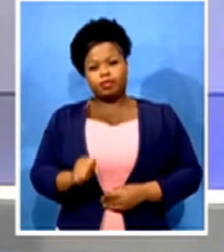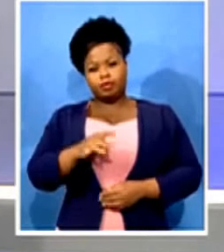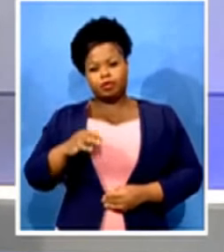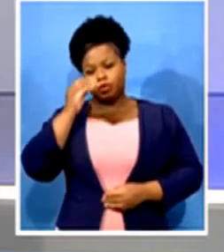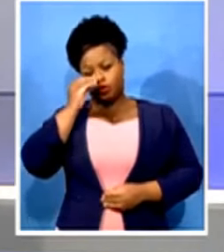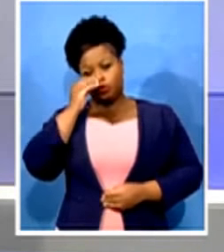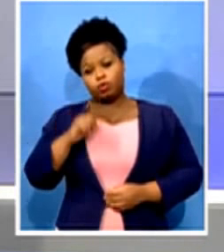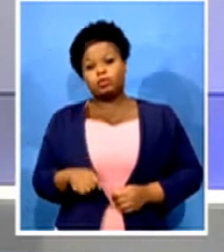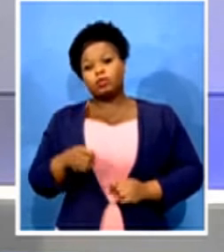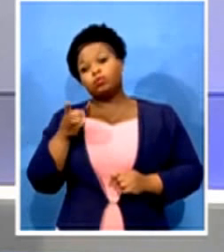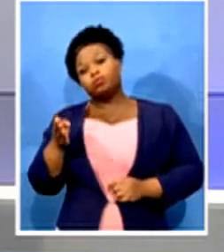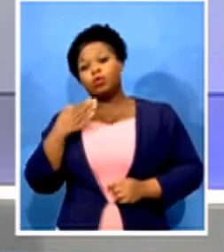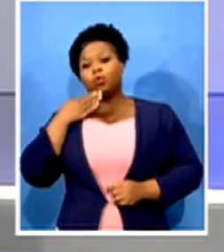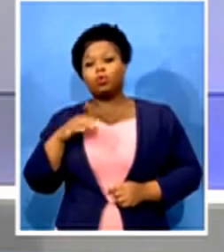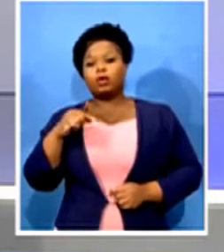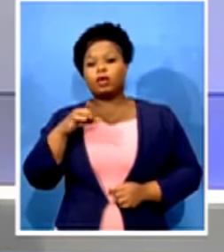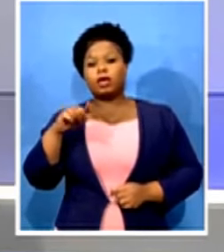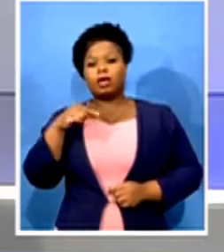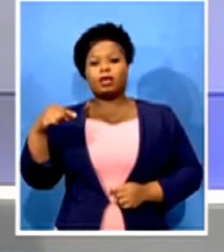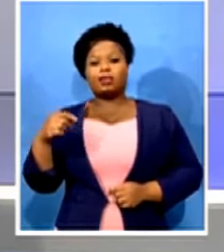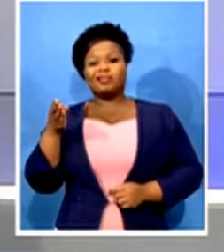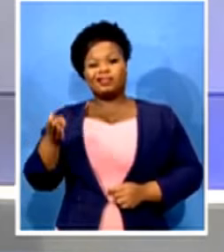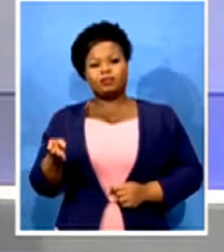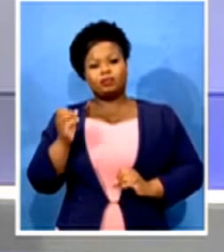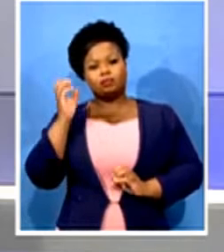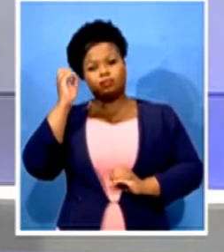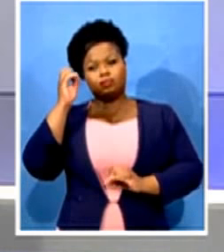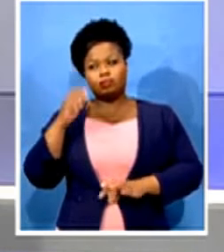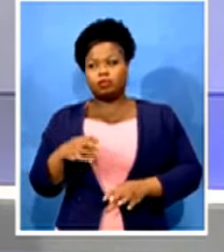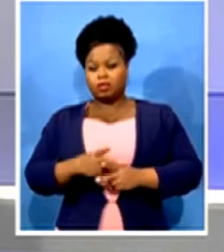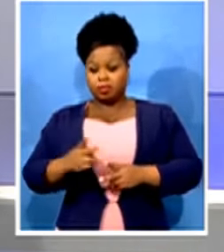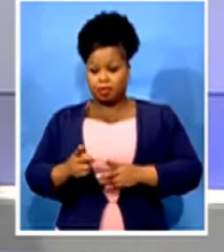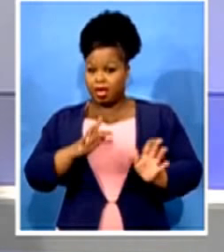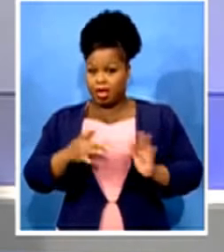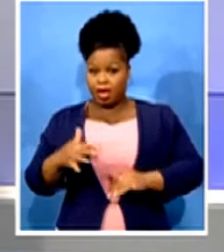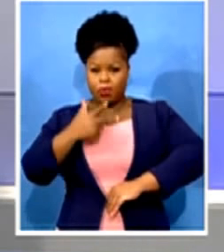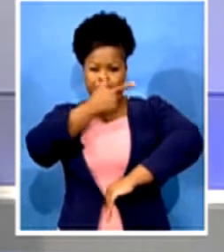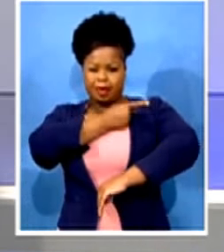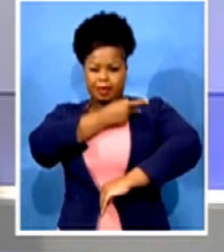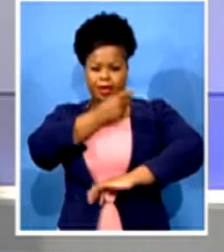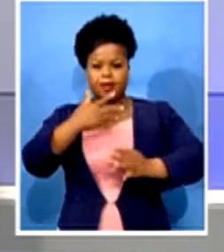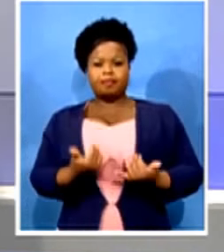brings us up to speed with the preparation ahead of the rollout from New Delhi.